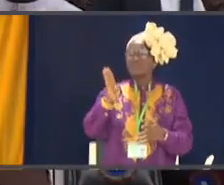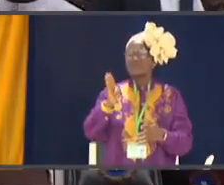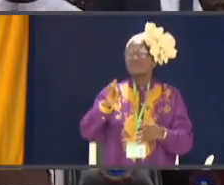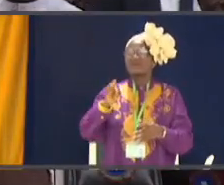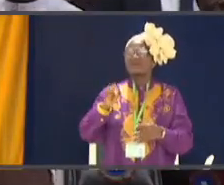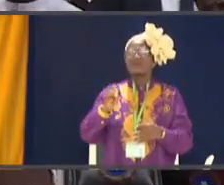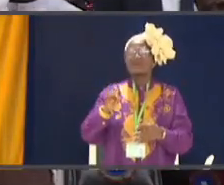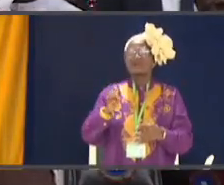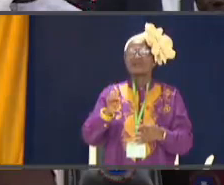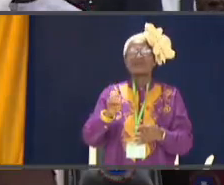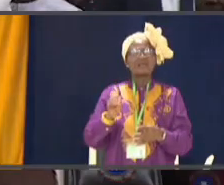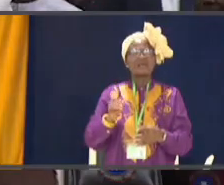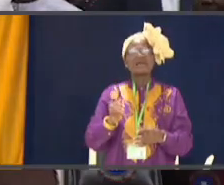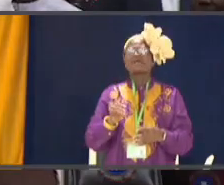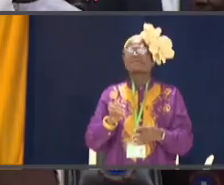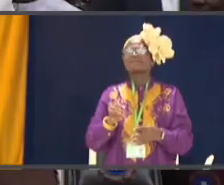Gbogbo yin laipo kan